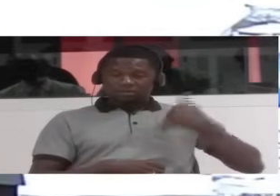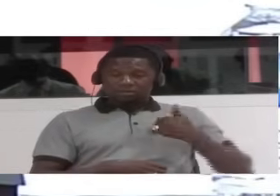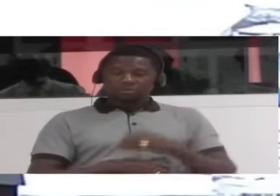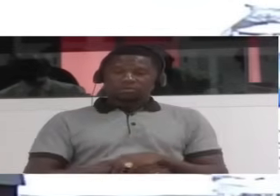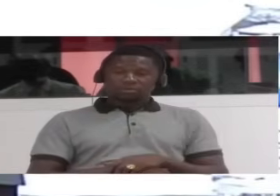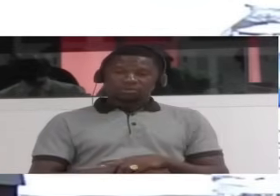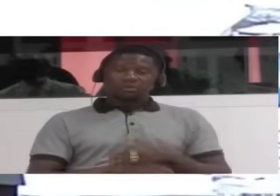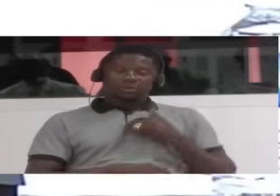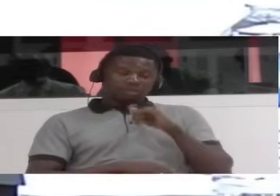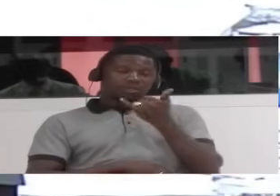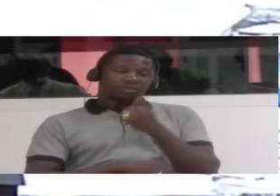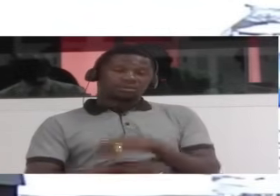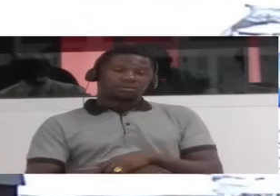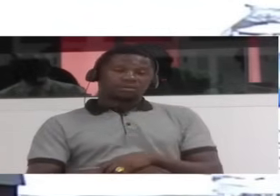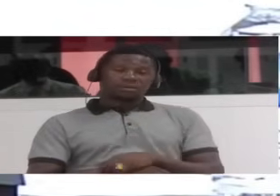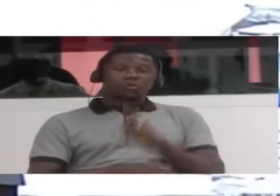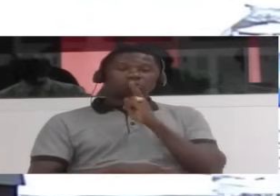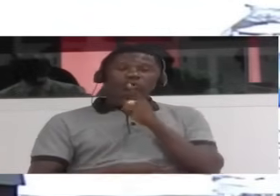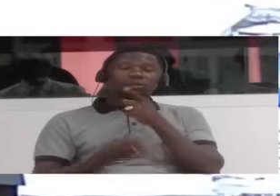yes. And who were they?